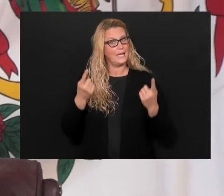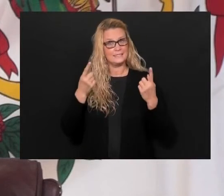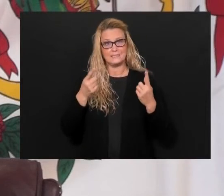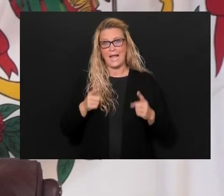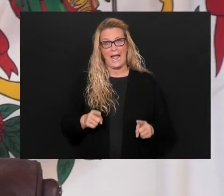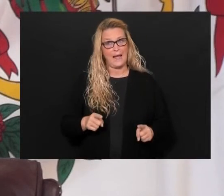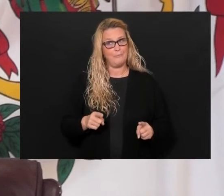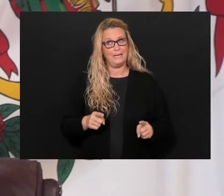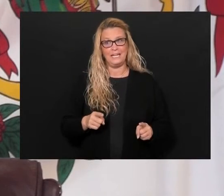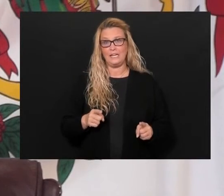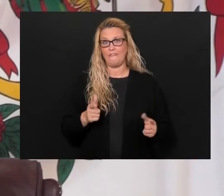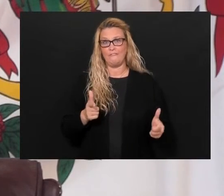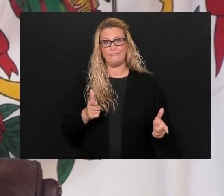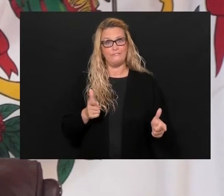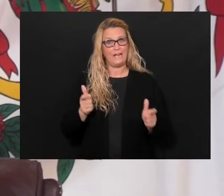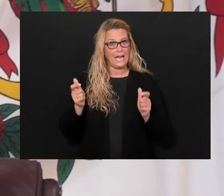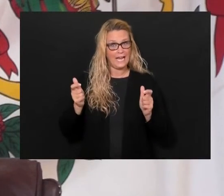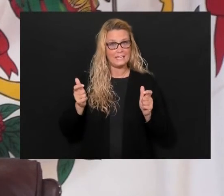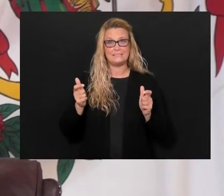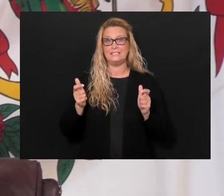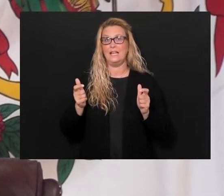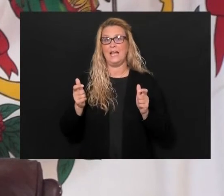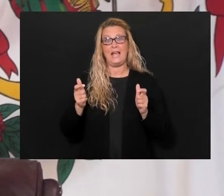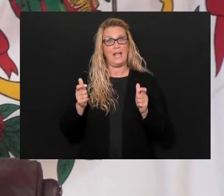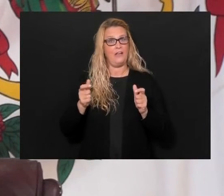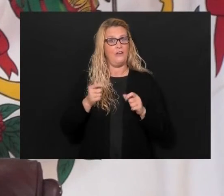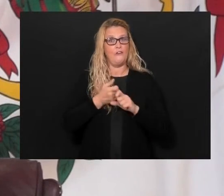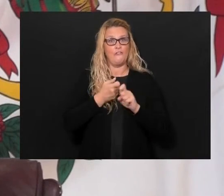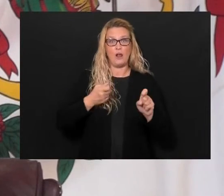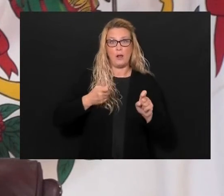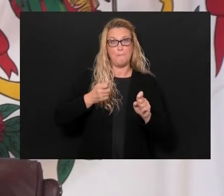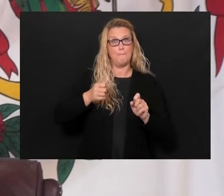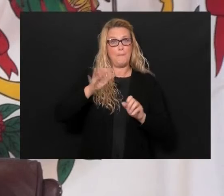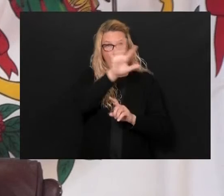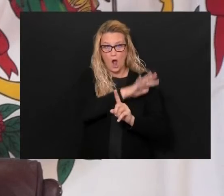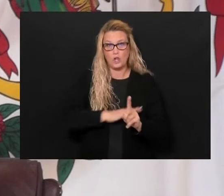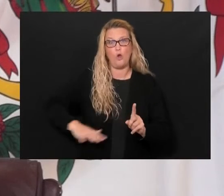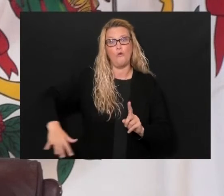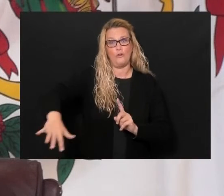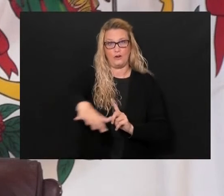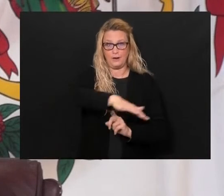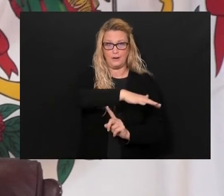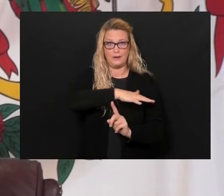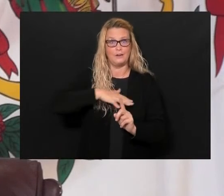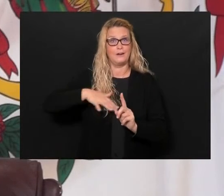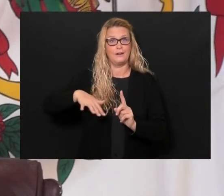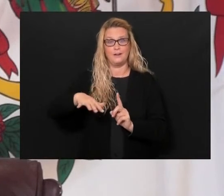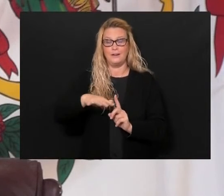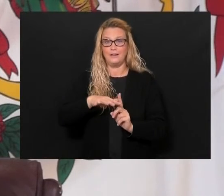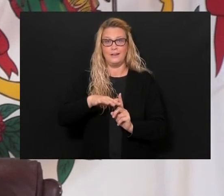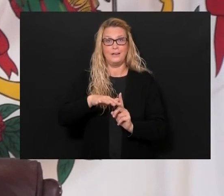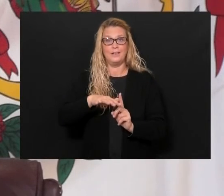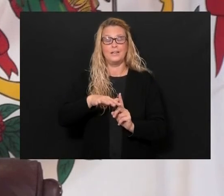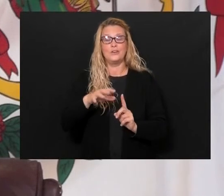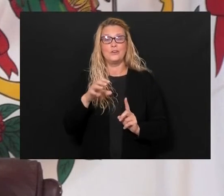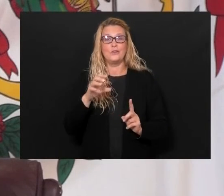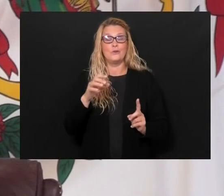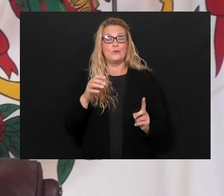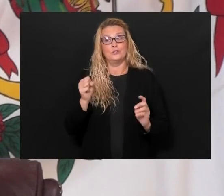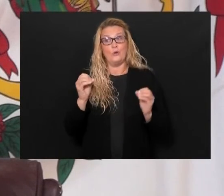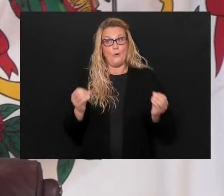at us through every way that you can imagine. And absolutely, in trying to do so,